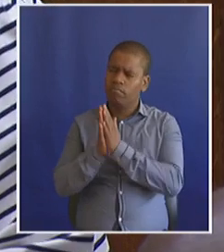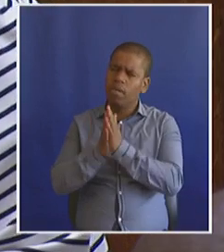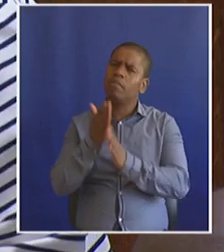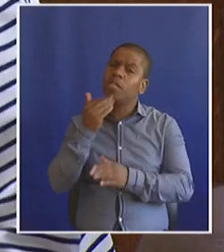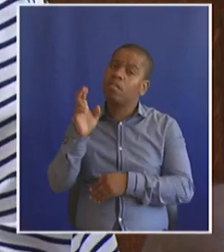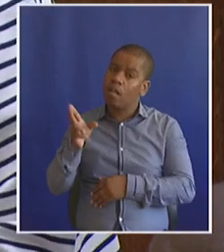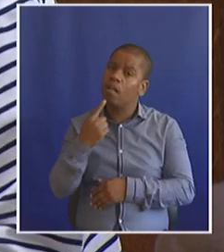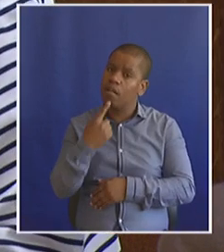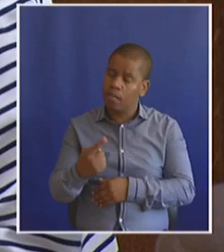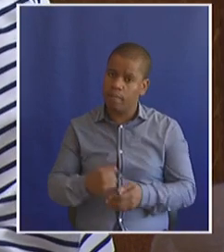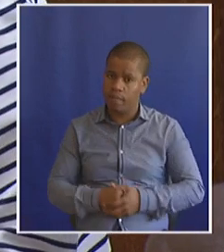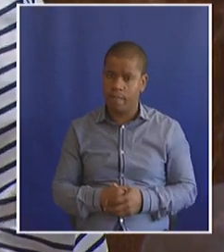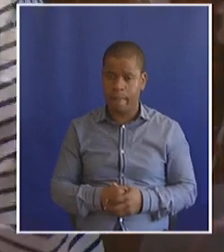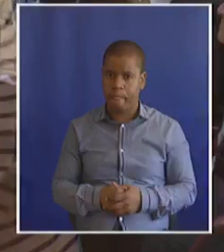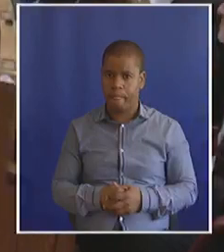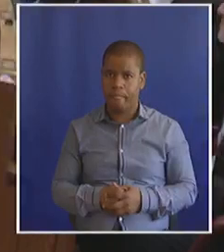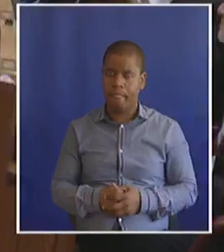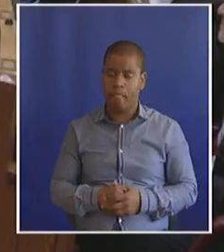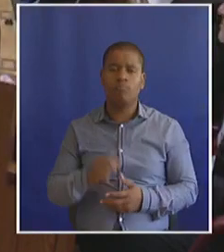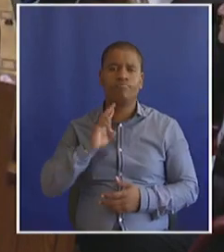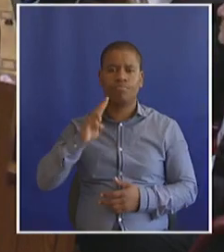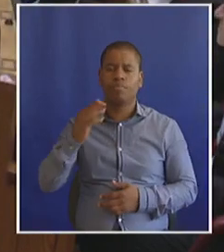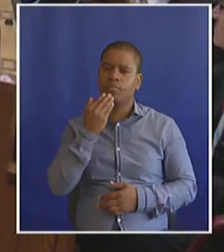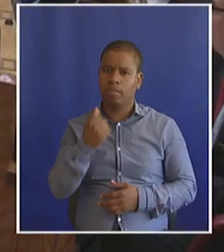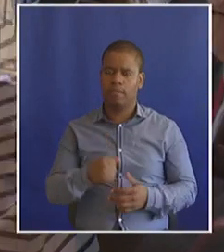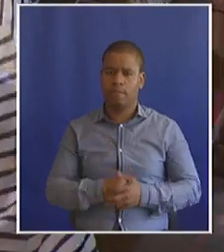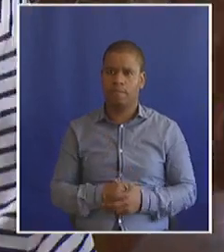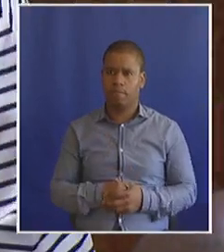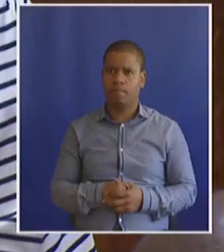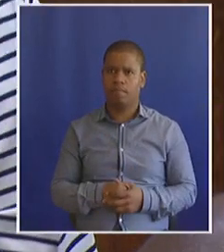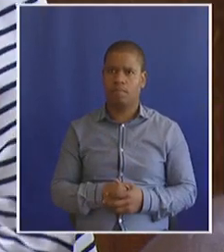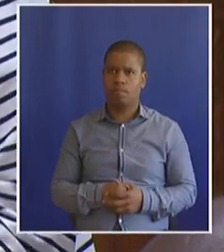repeat, Honorable Abskachen? Try to speak into the mic, ma'am.